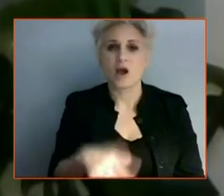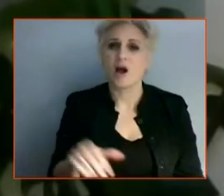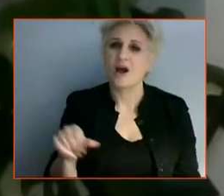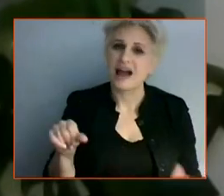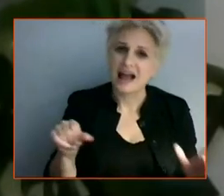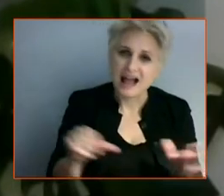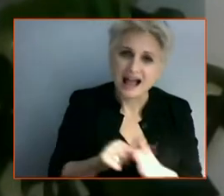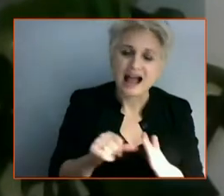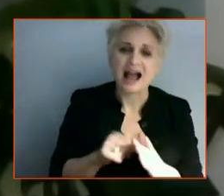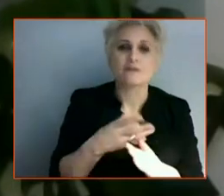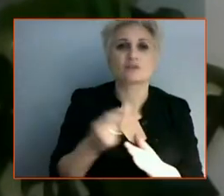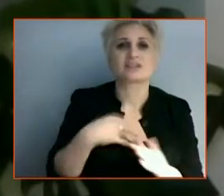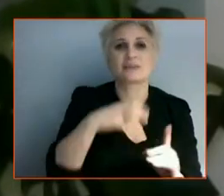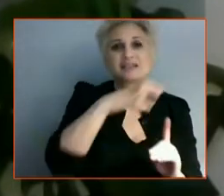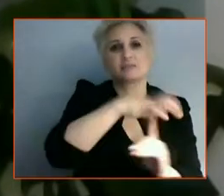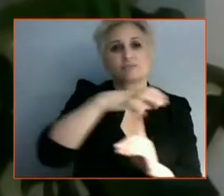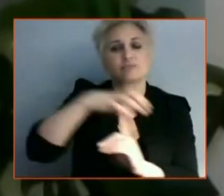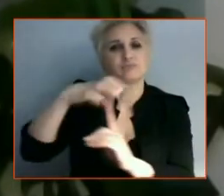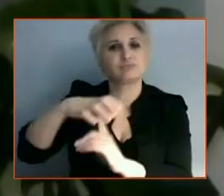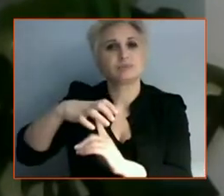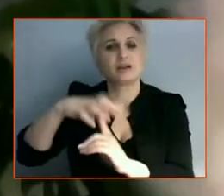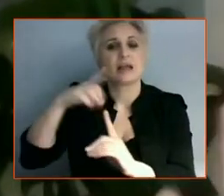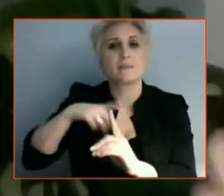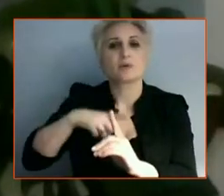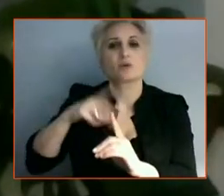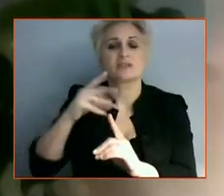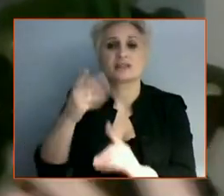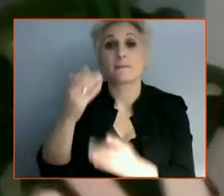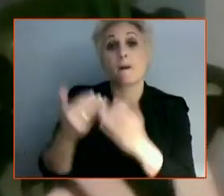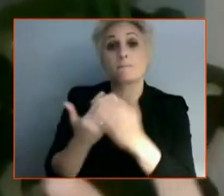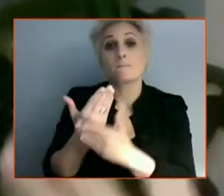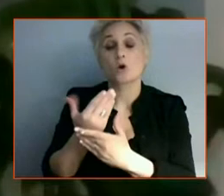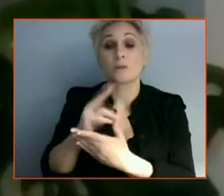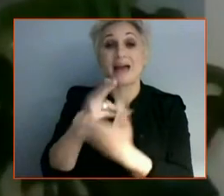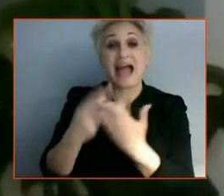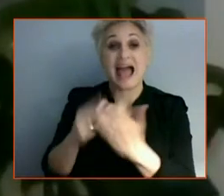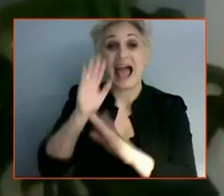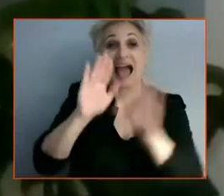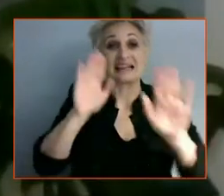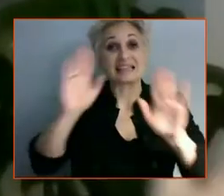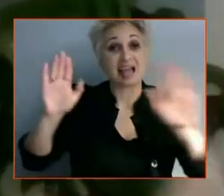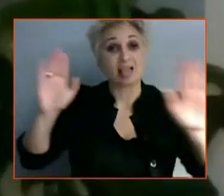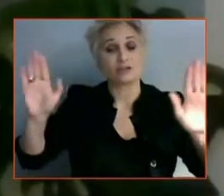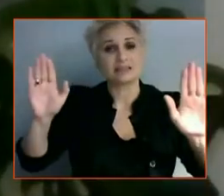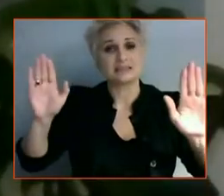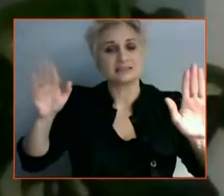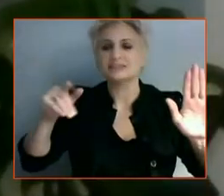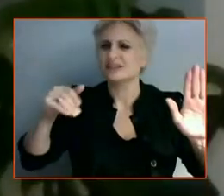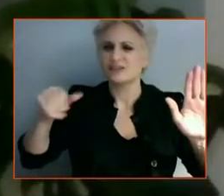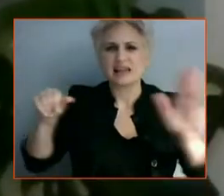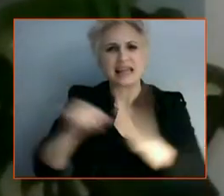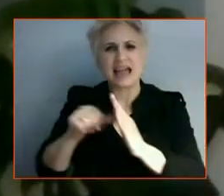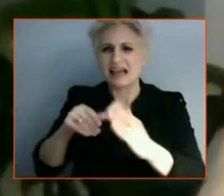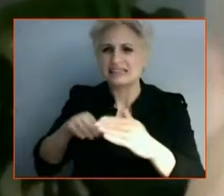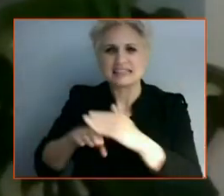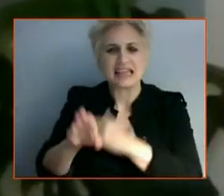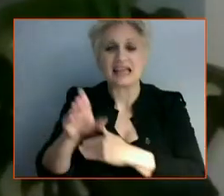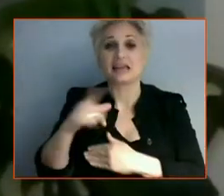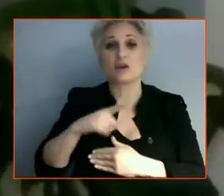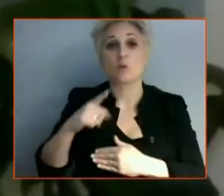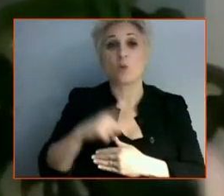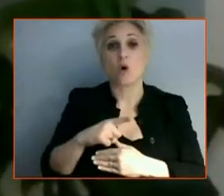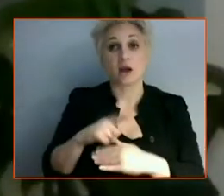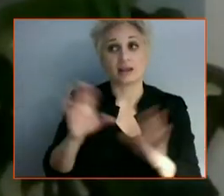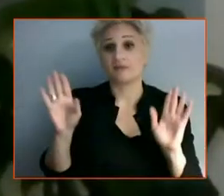some contemporary art galleries down that way. And that's, you know, not even touching the sides on the issues around the rebuild. But they